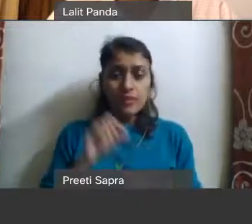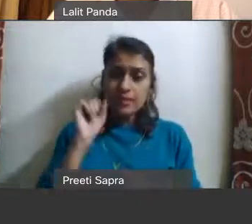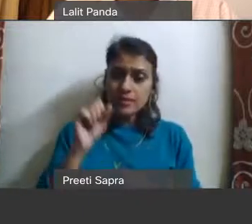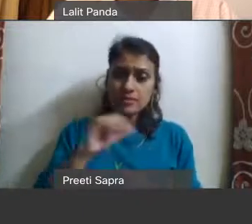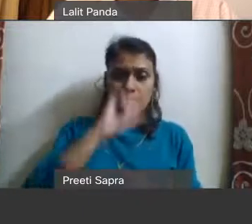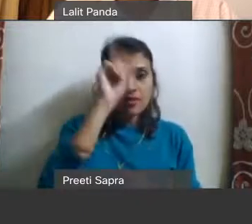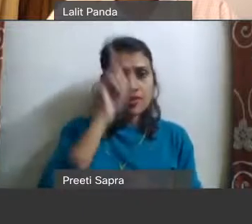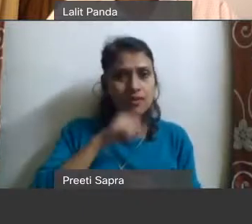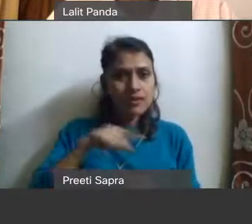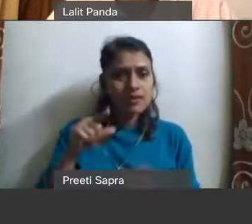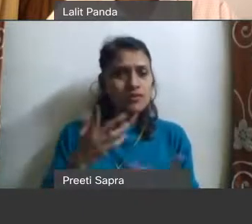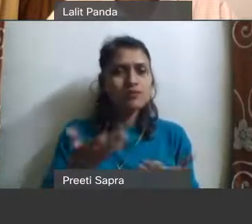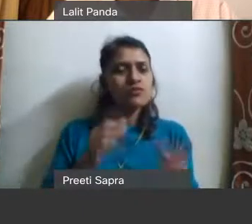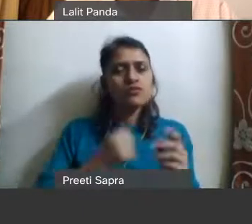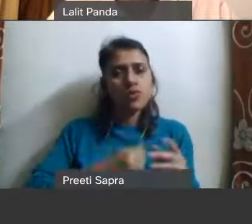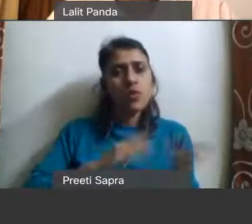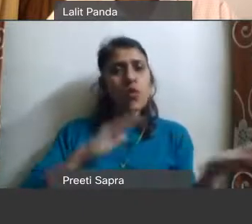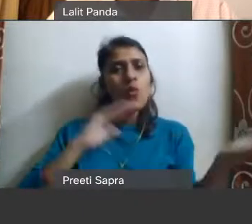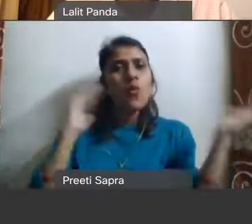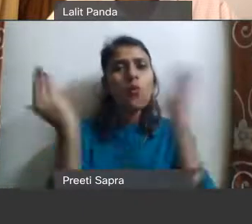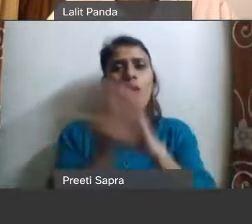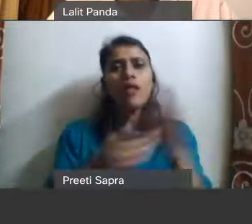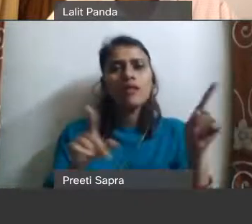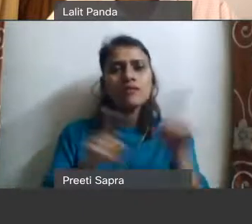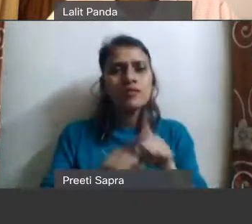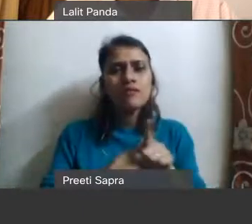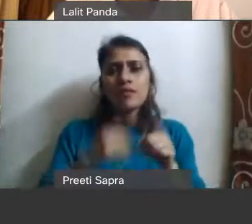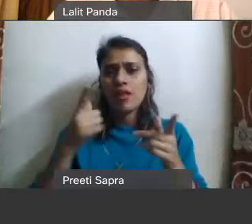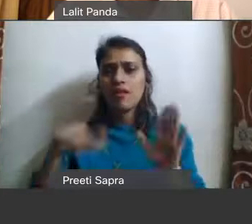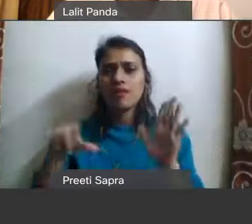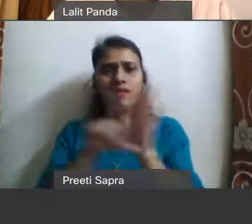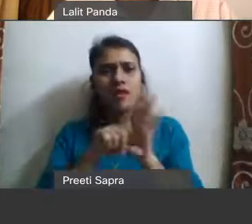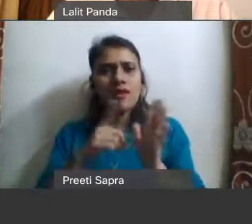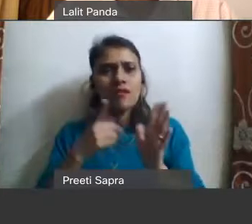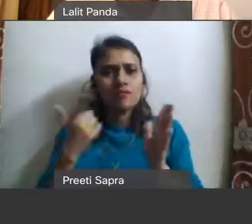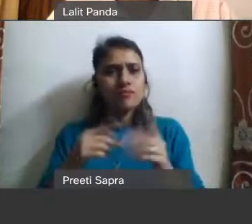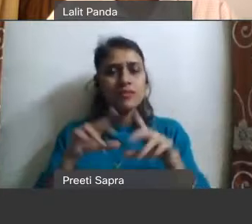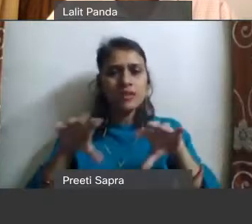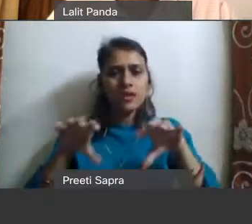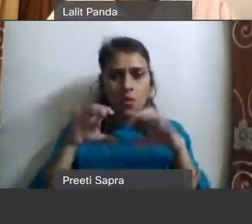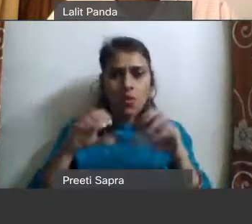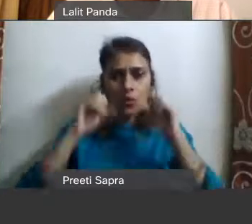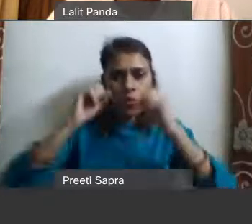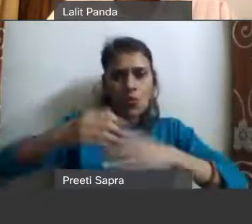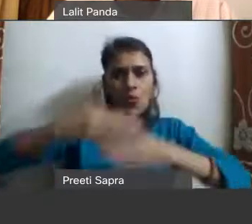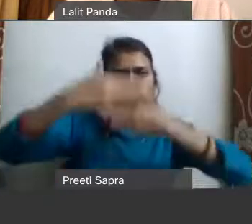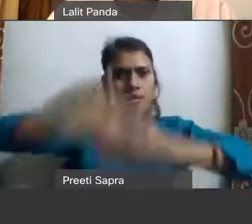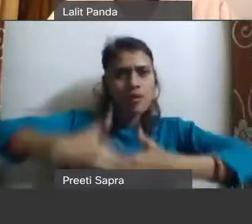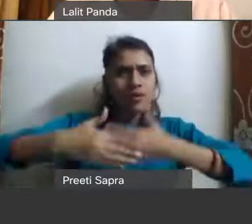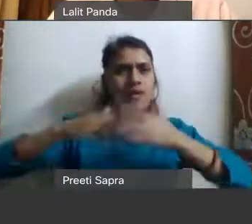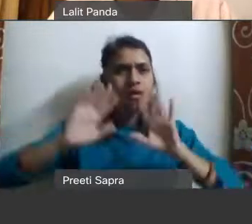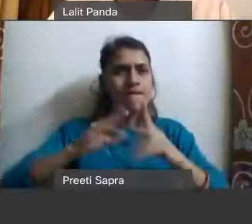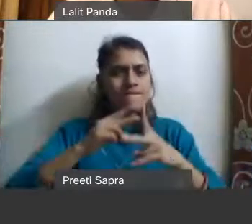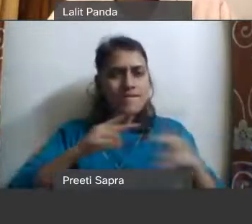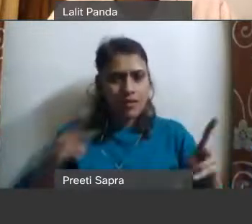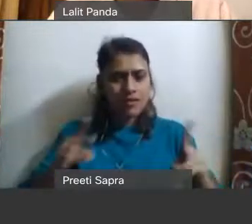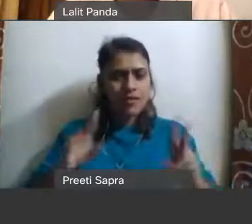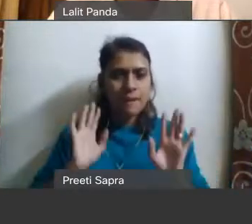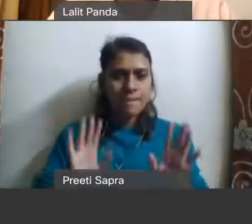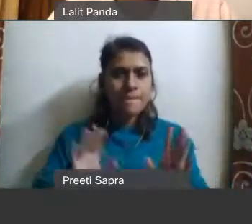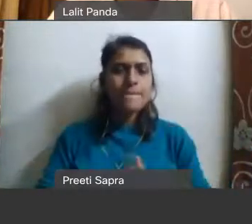world of the question of the legitimate boundaries of state action when the state is claiming to engage in ameliorative